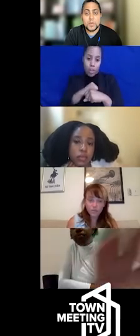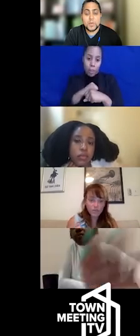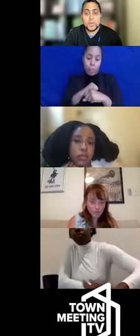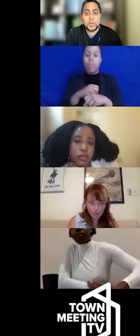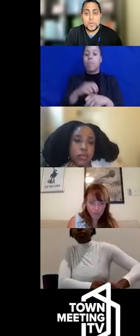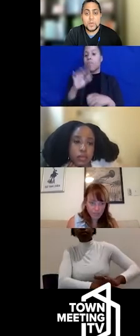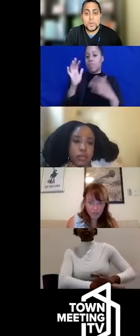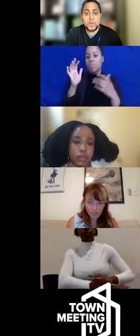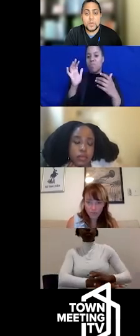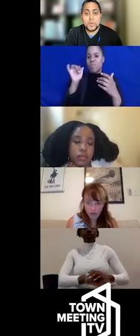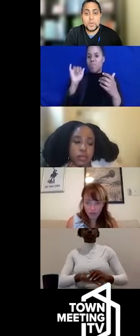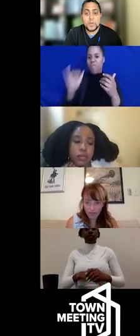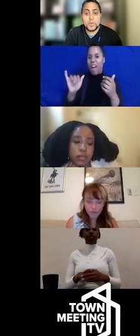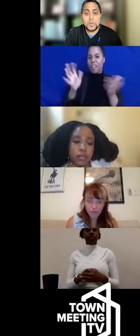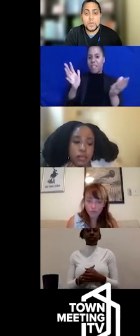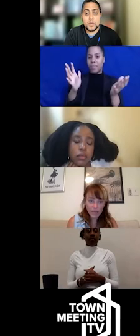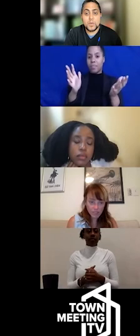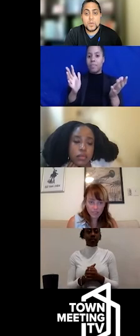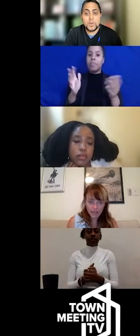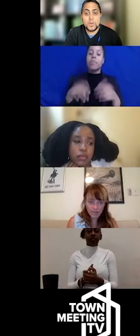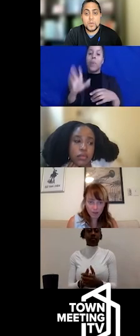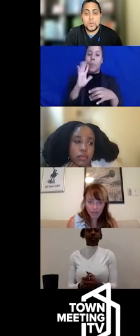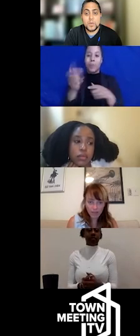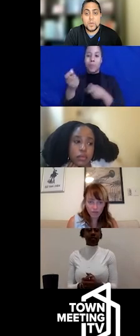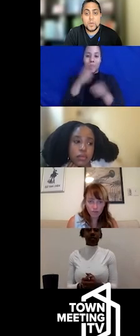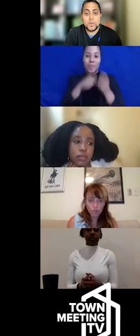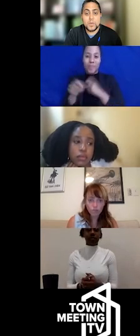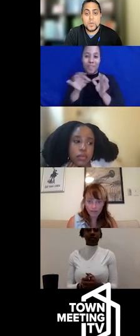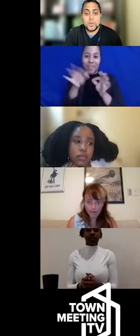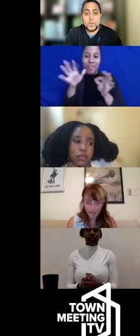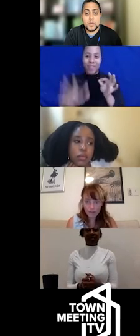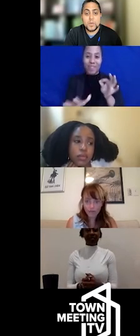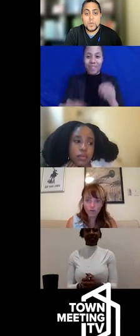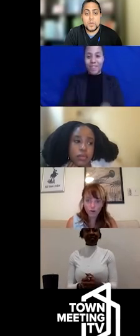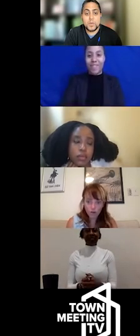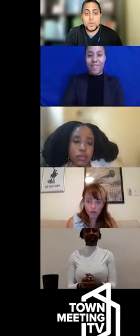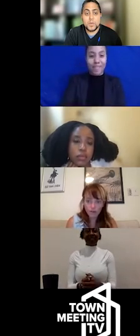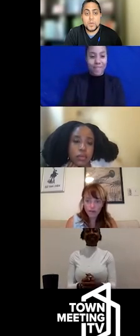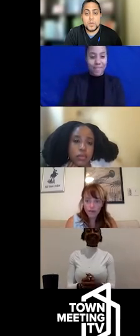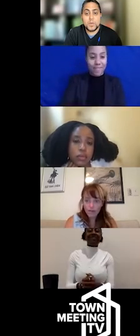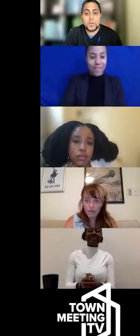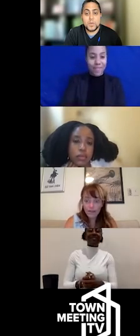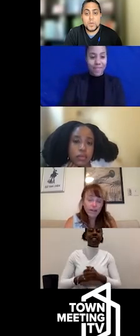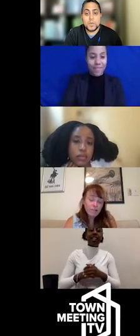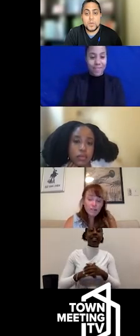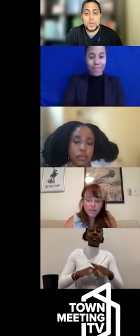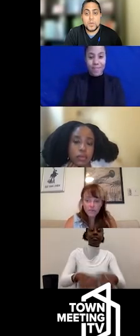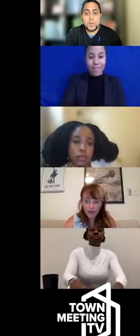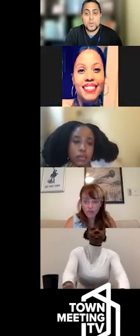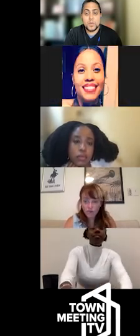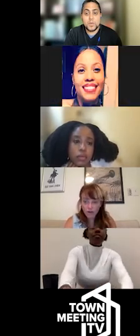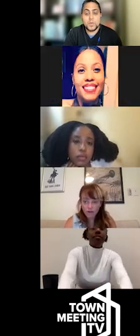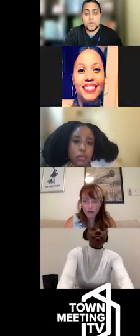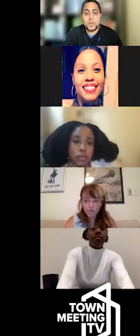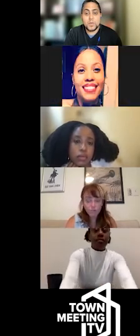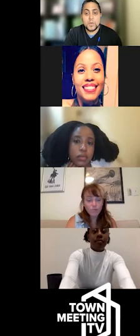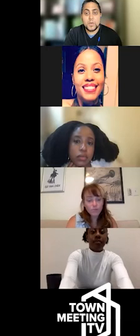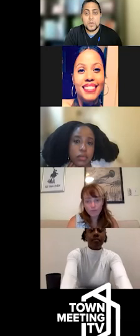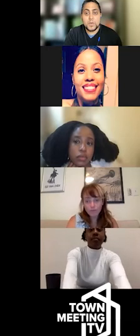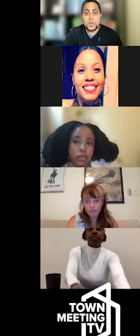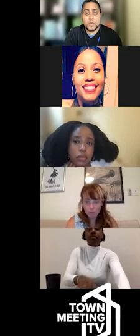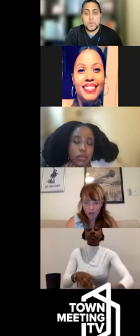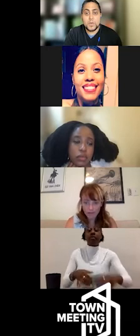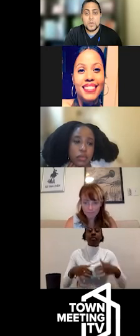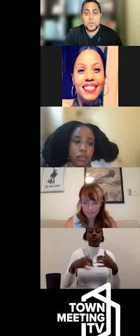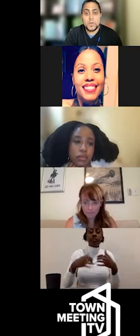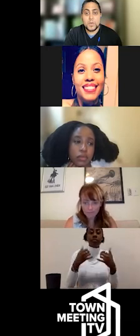land. So those First Amendment protections are gone. Those protections against spying on US citizens are gone. And now the FISA court is a rubber